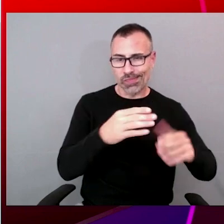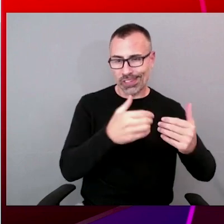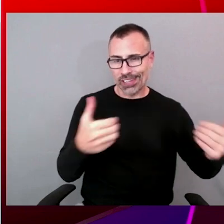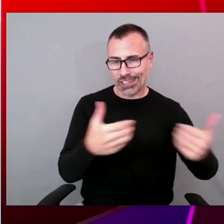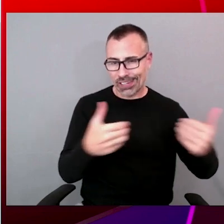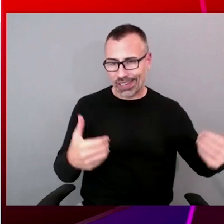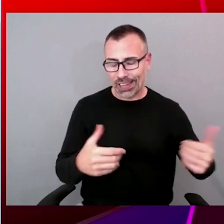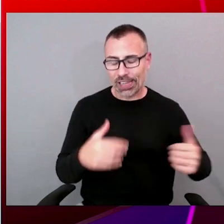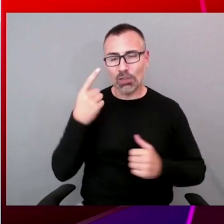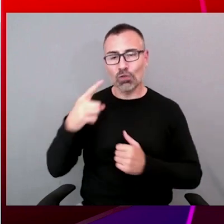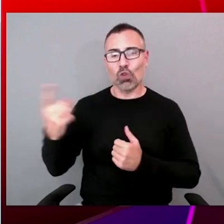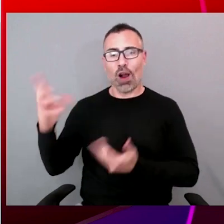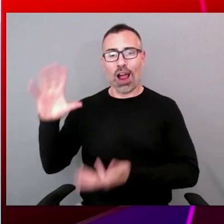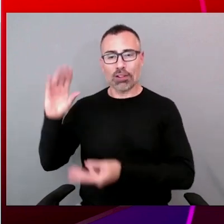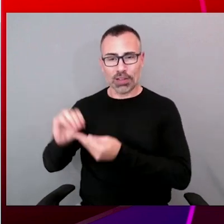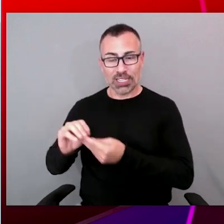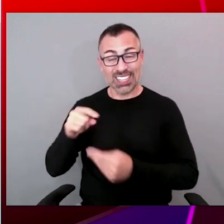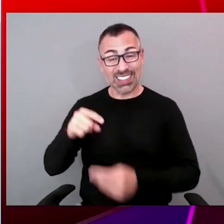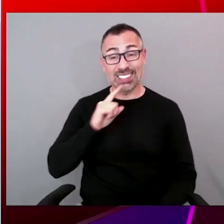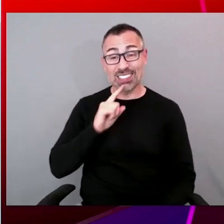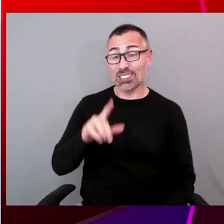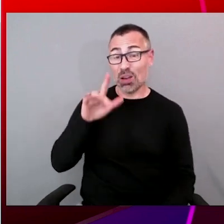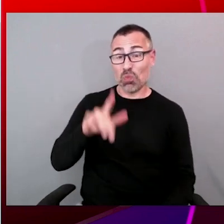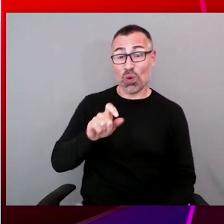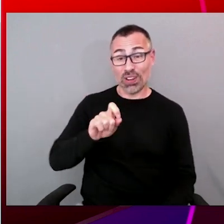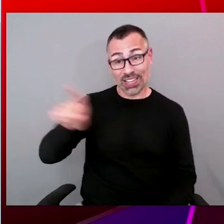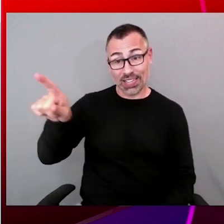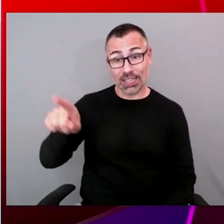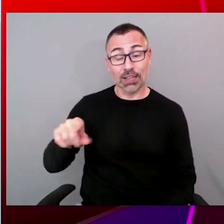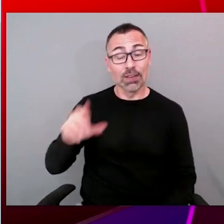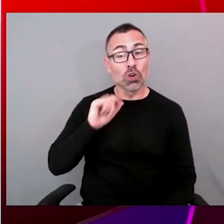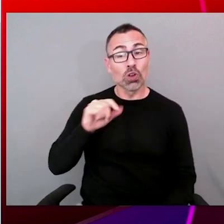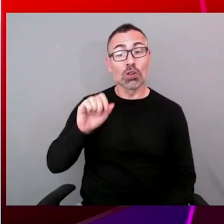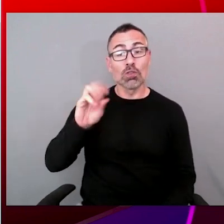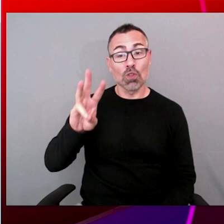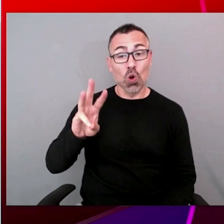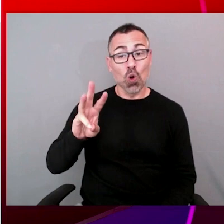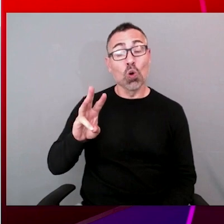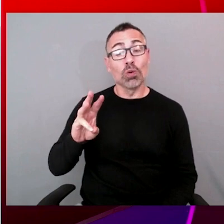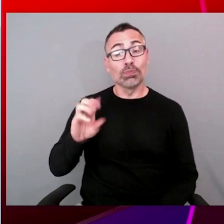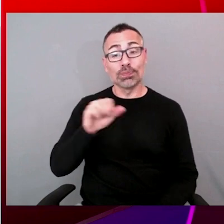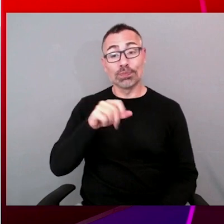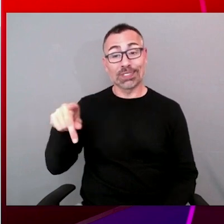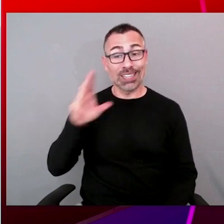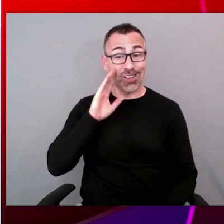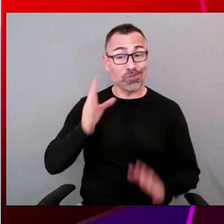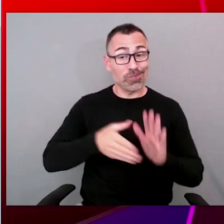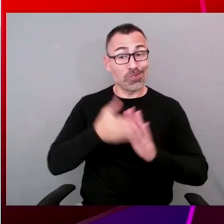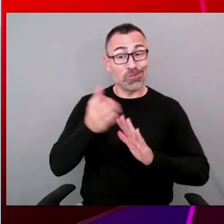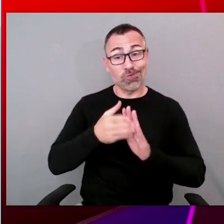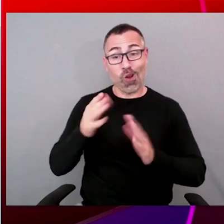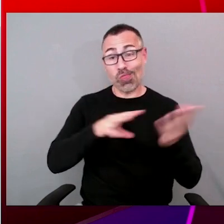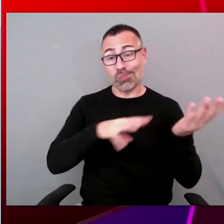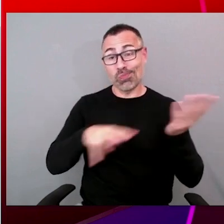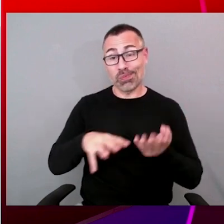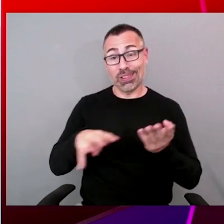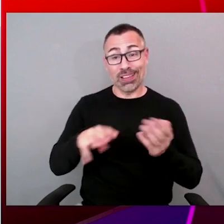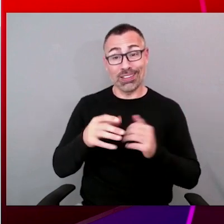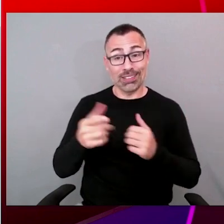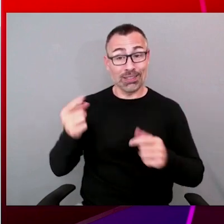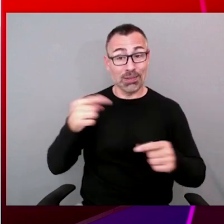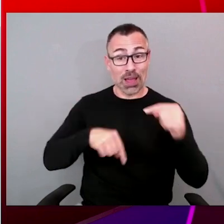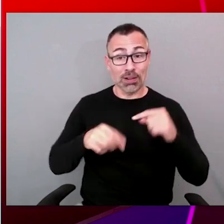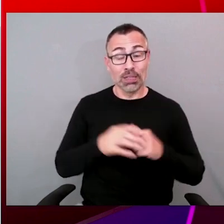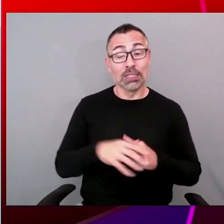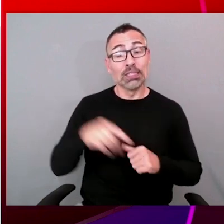and click in your flow definition, and we'll run the jobs, the pipeline for you in the background. So here's an example